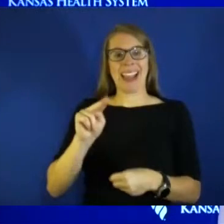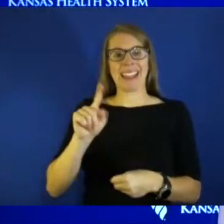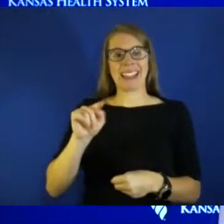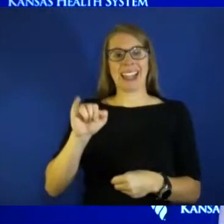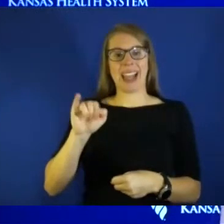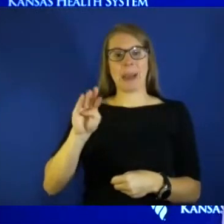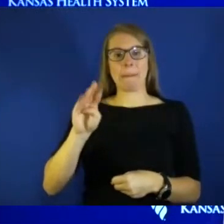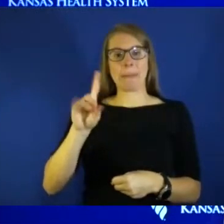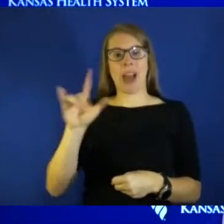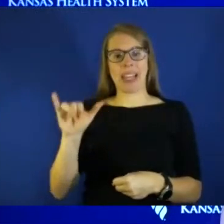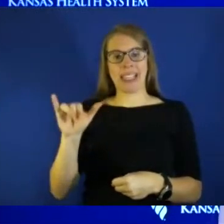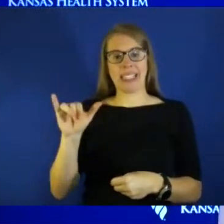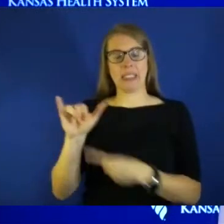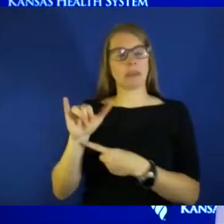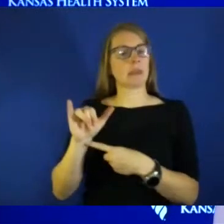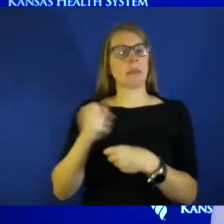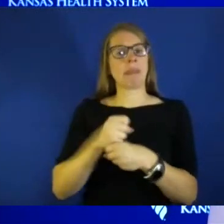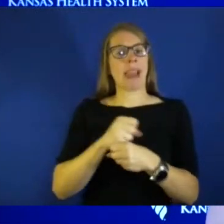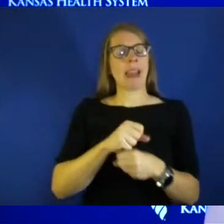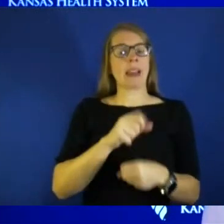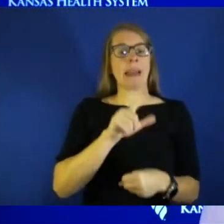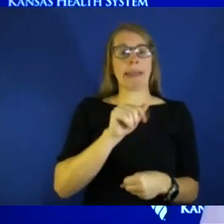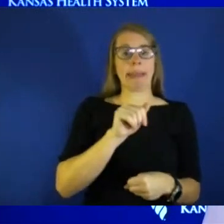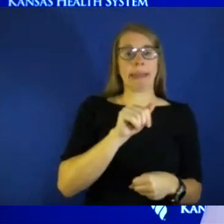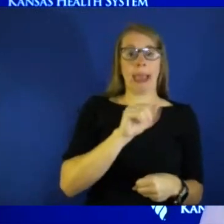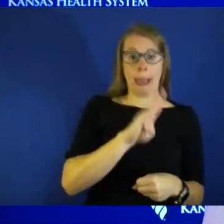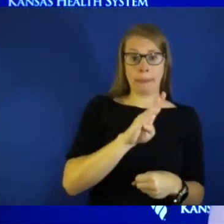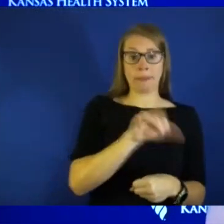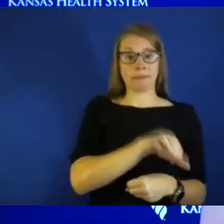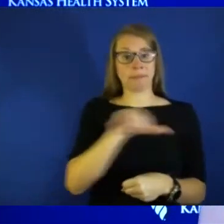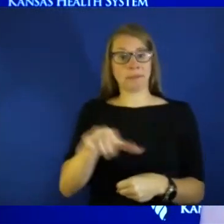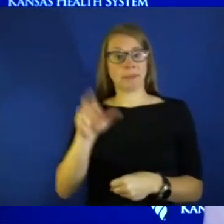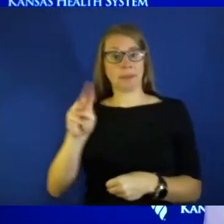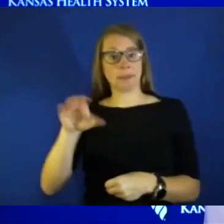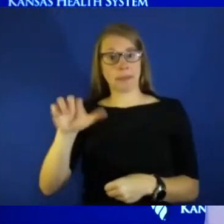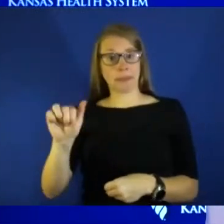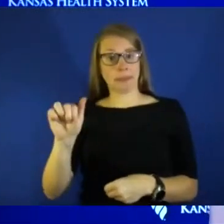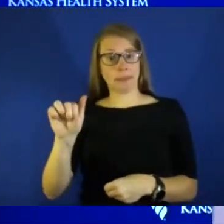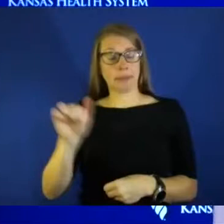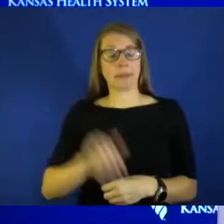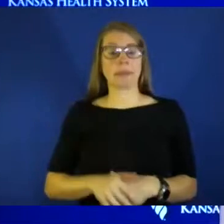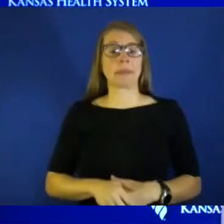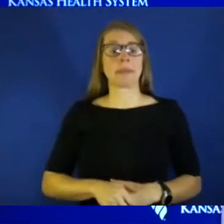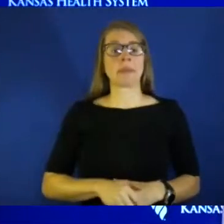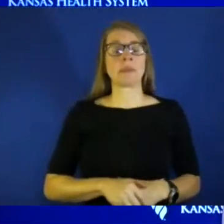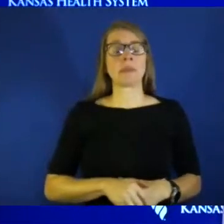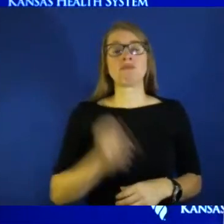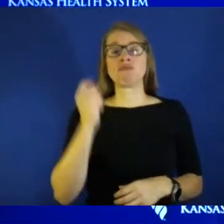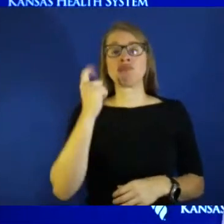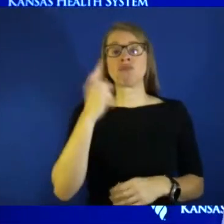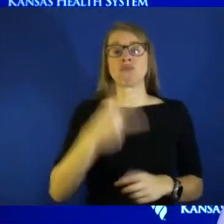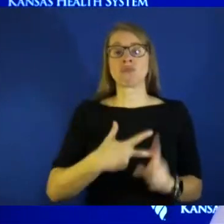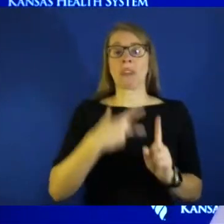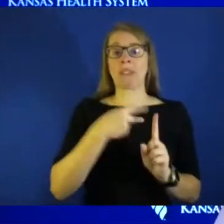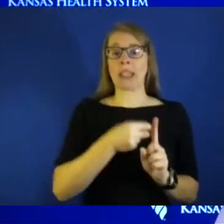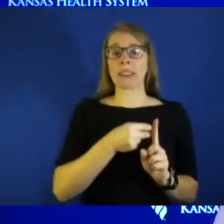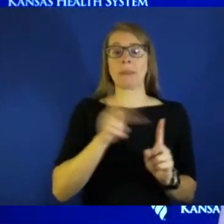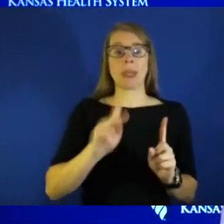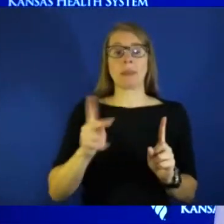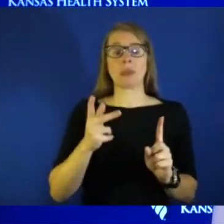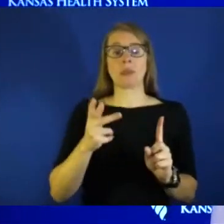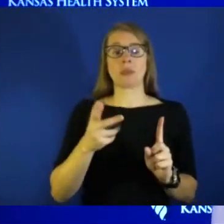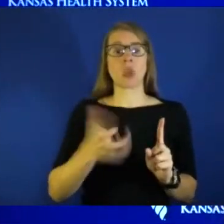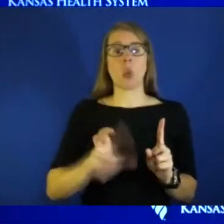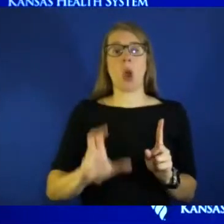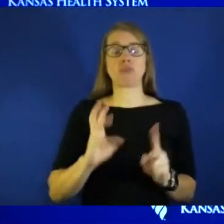the other monoclonal antibodies. We have to understand that for vaccines, people don't want to put anything else into their